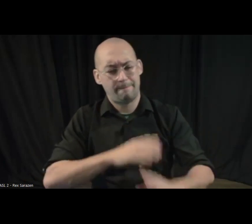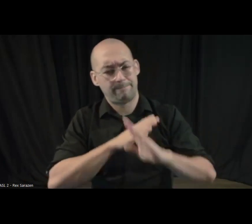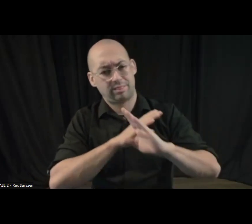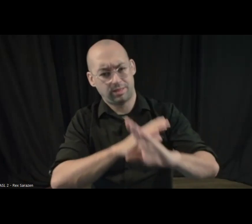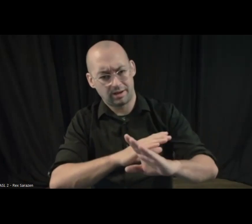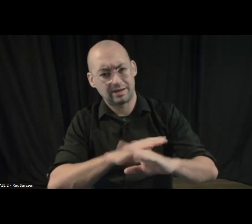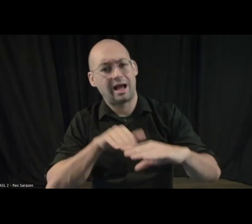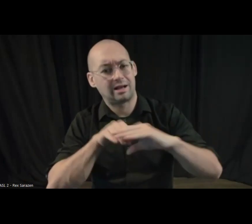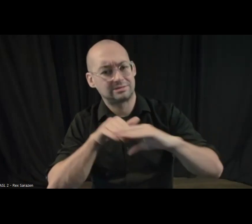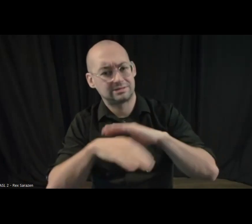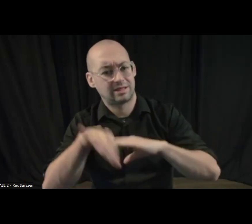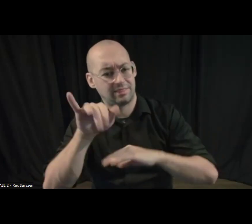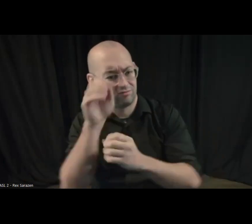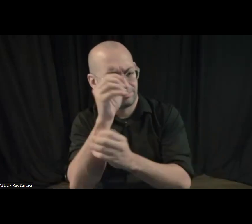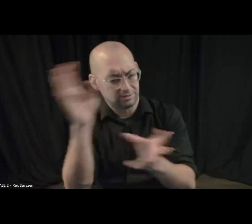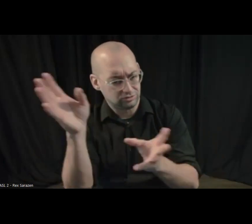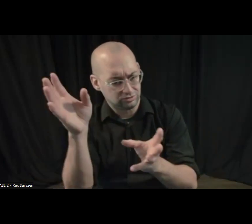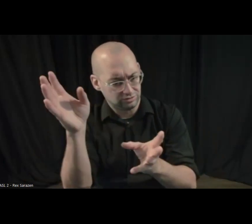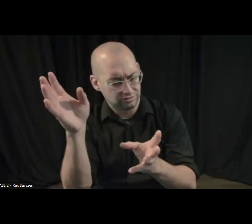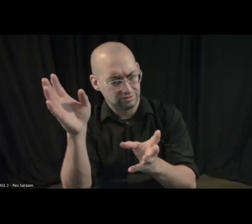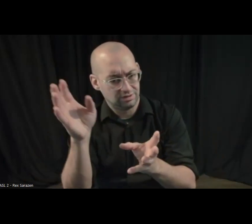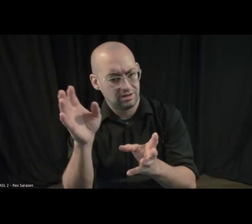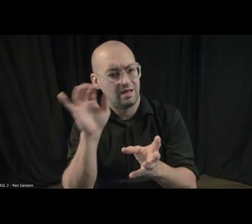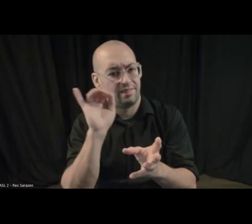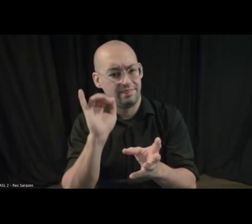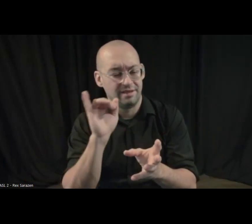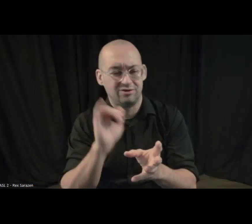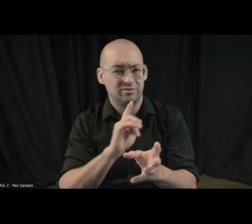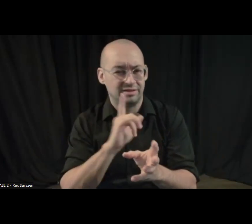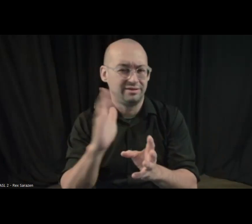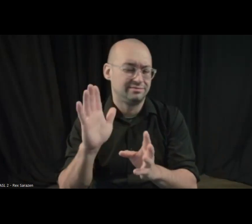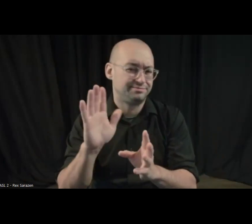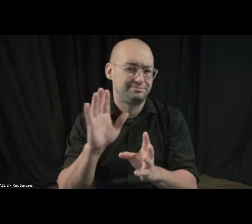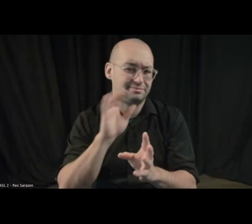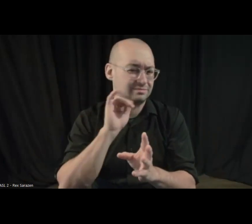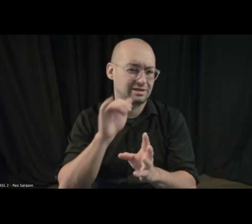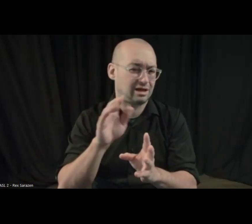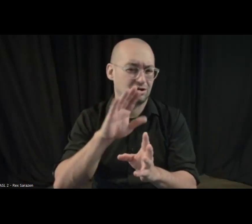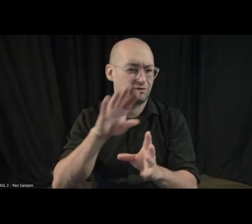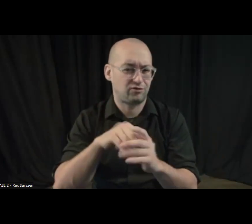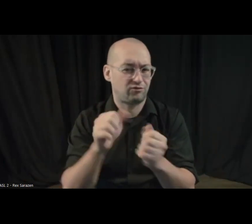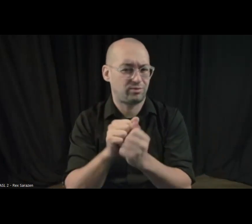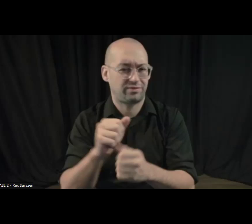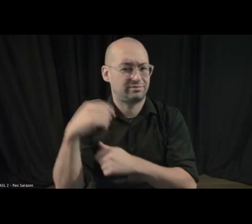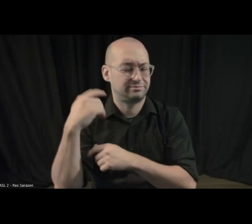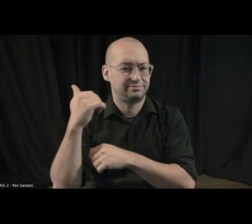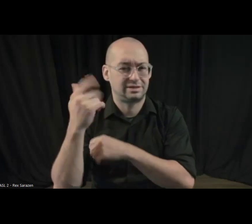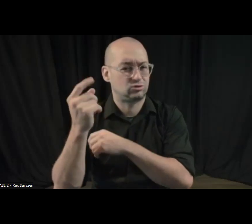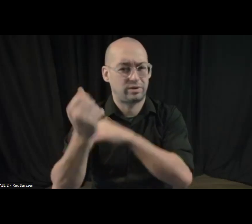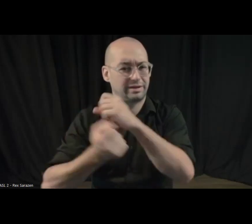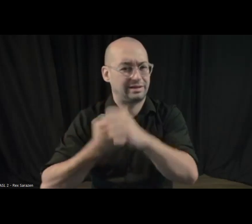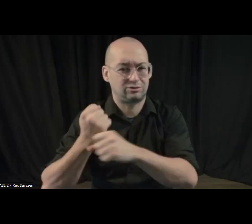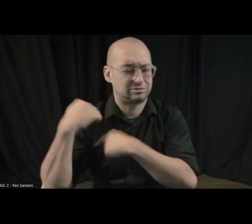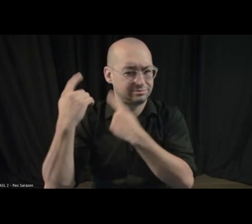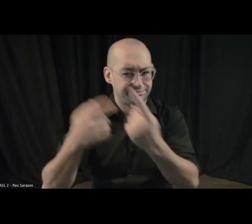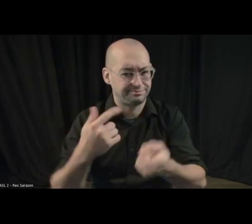data, which, by the way, flies in the face of decades of precedent. But as you can imagine,